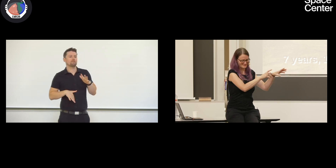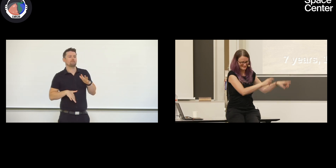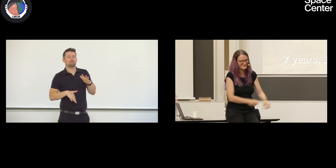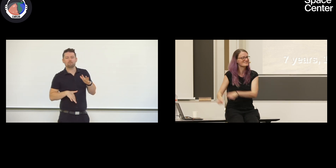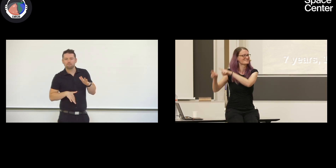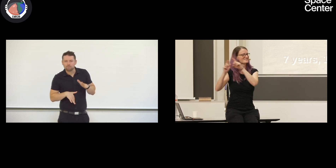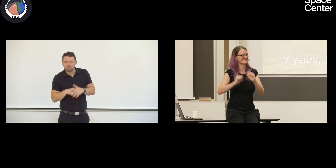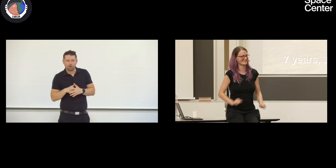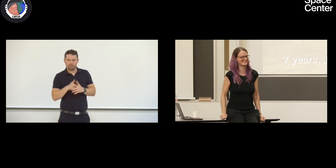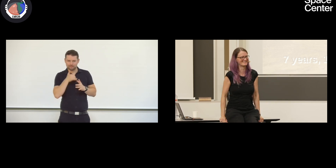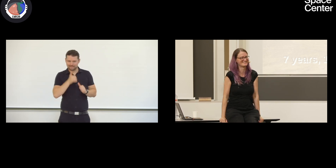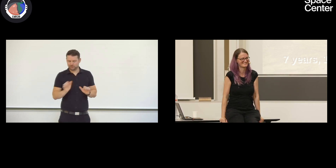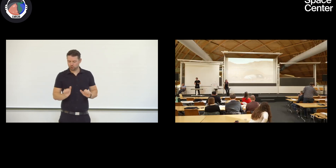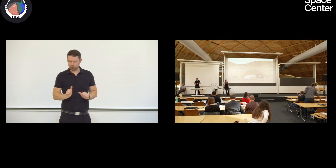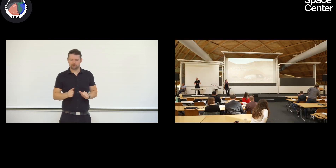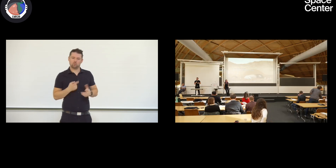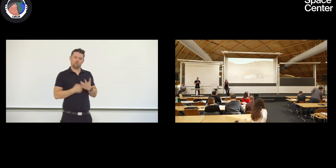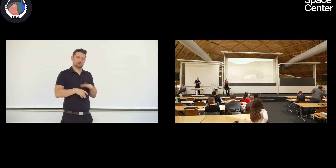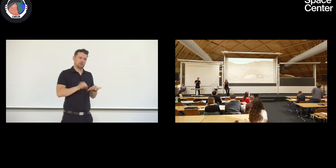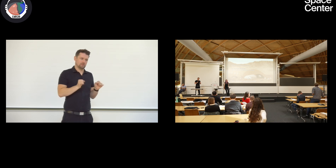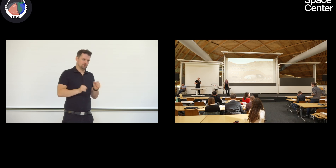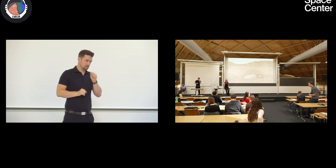We're, getting started.